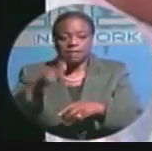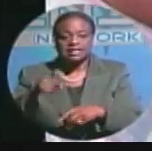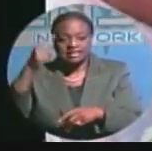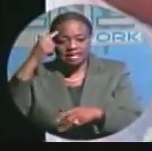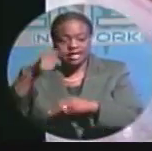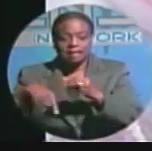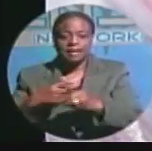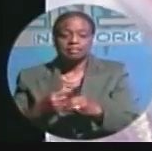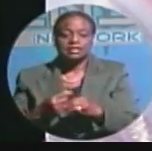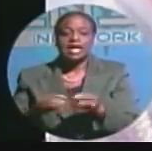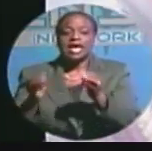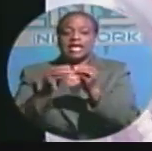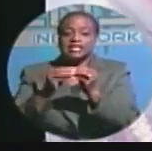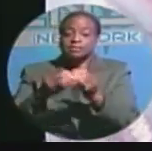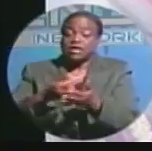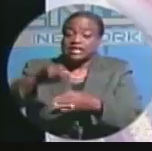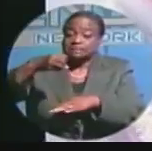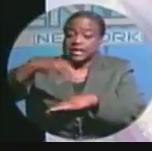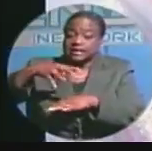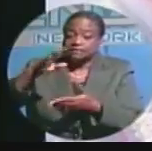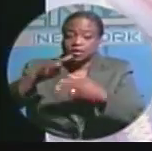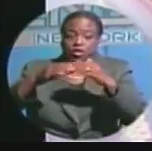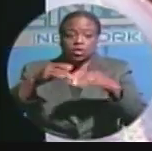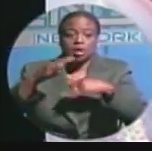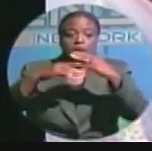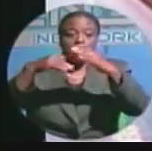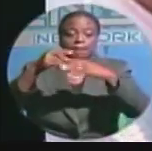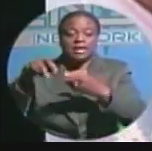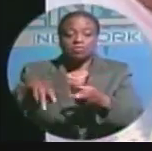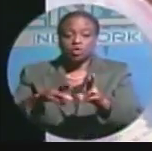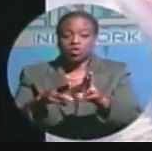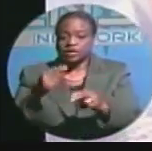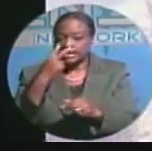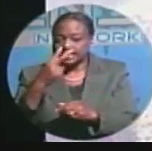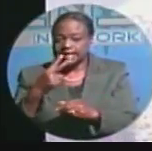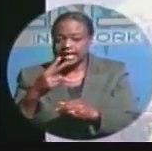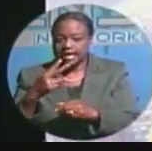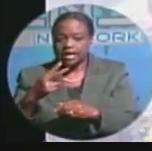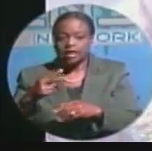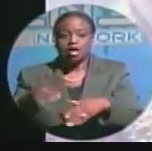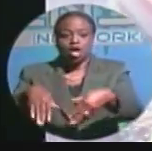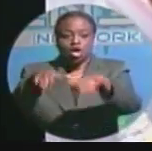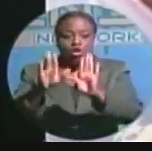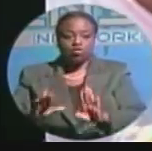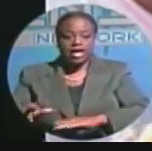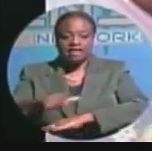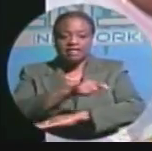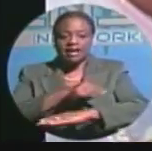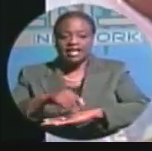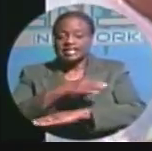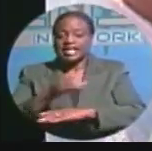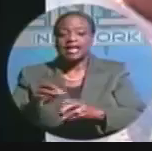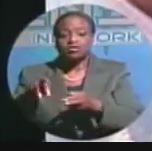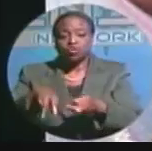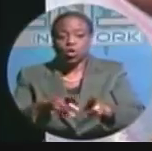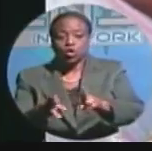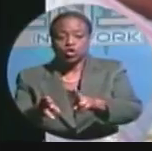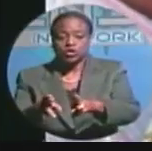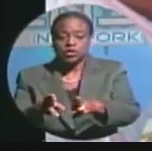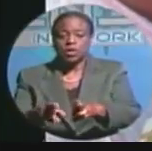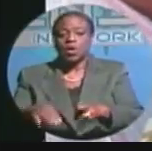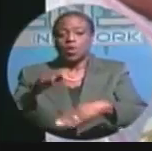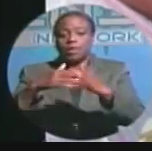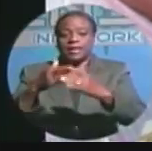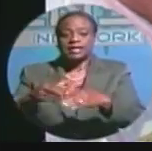more expensive to build roads higher up. As you can see, graveyards and roads were built along the shore. And